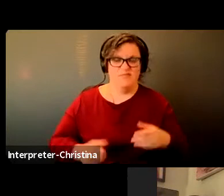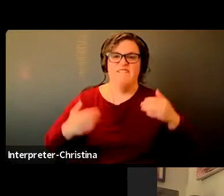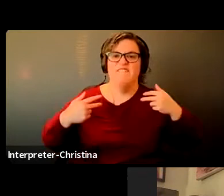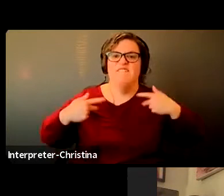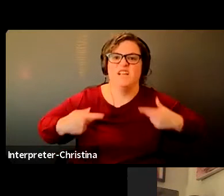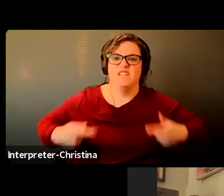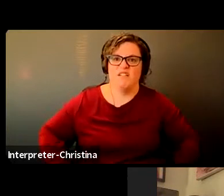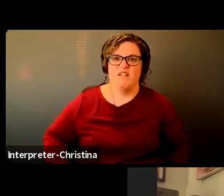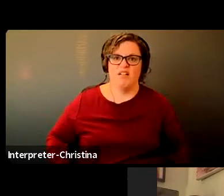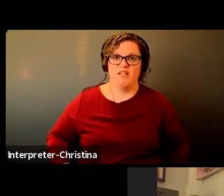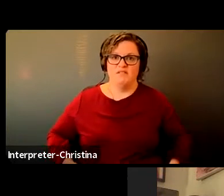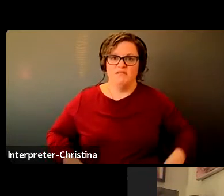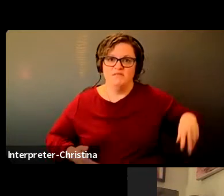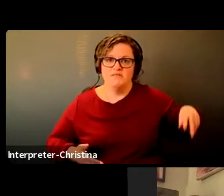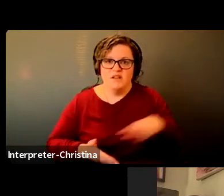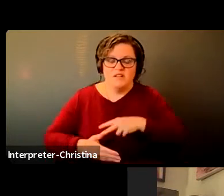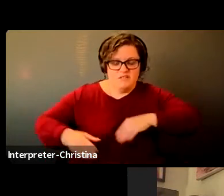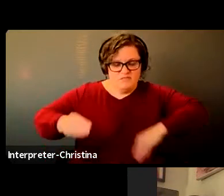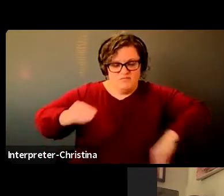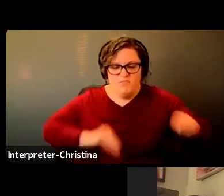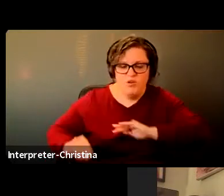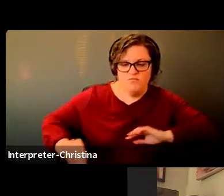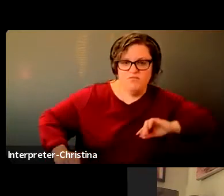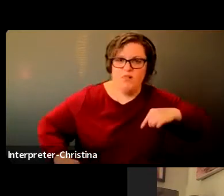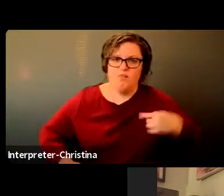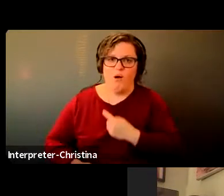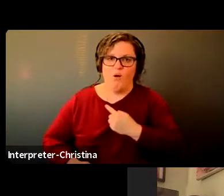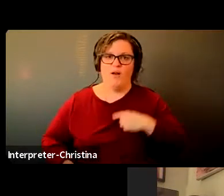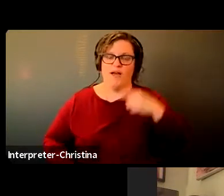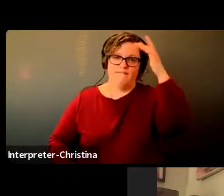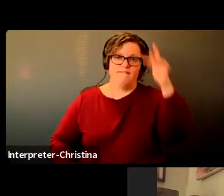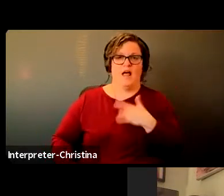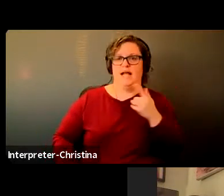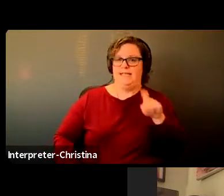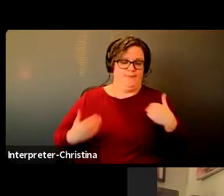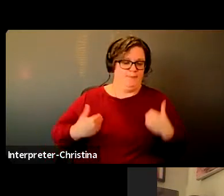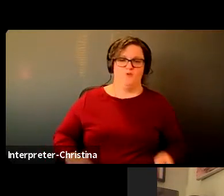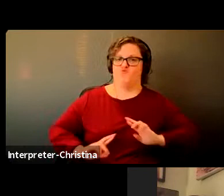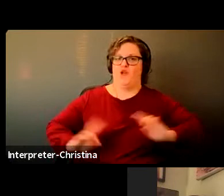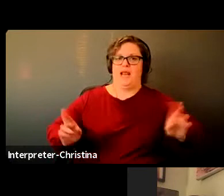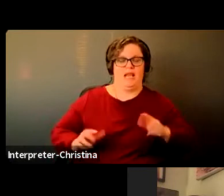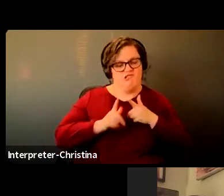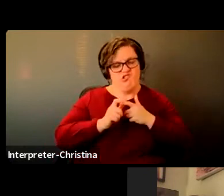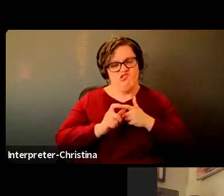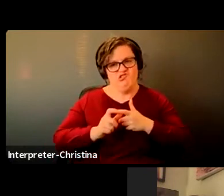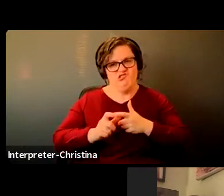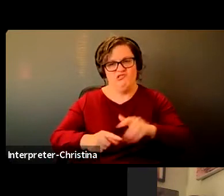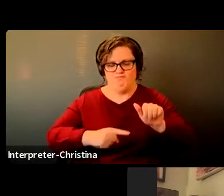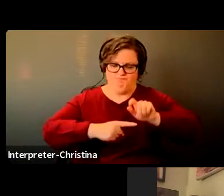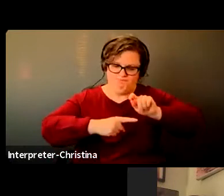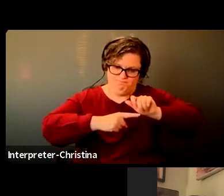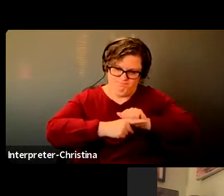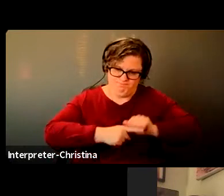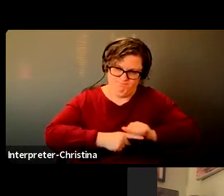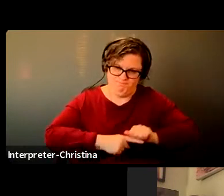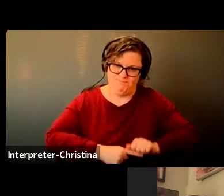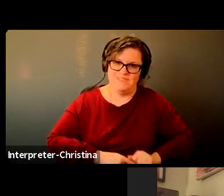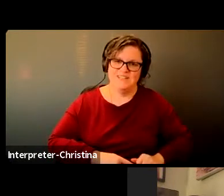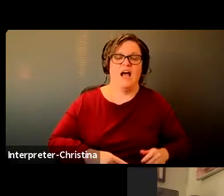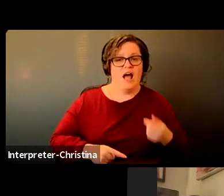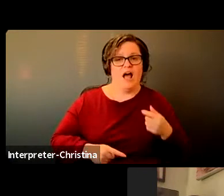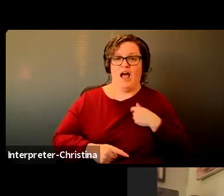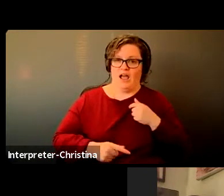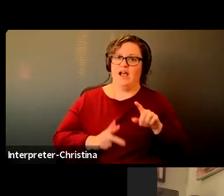stage and I'm alone, you know, like, and I was like, okay, I need to prepare my body. And just as much, and you know, and that's when I started changing my